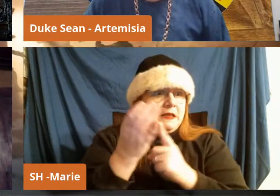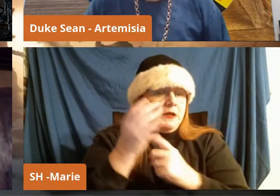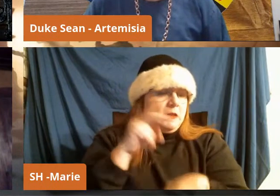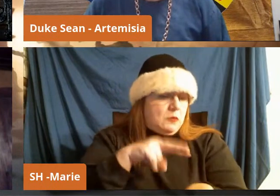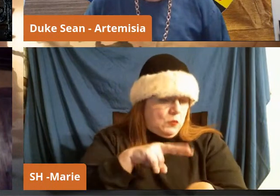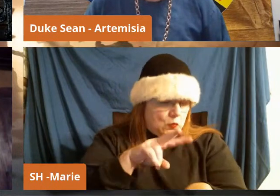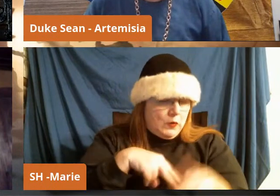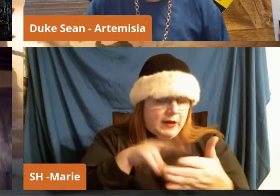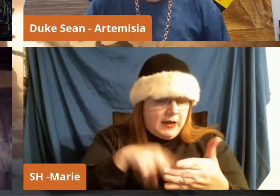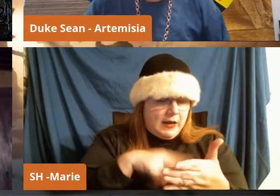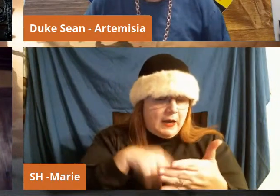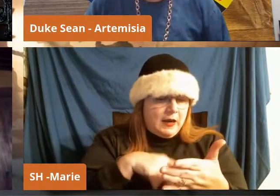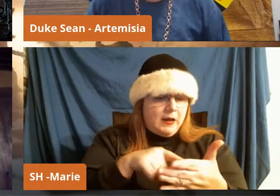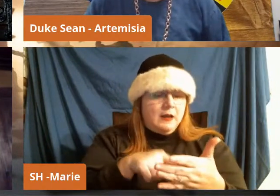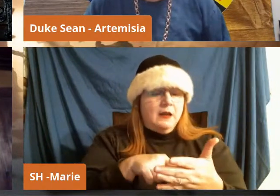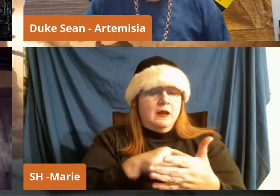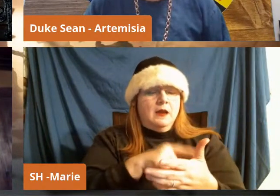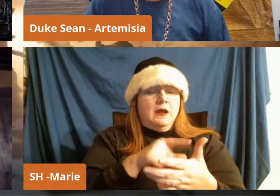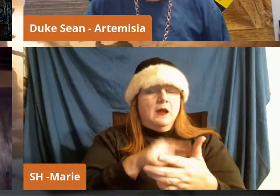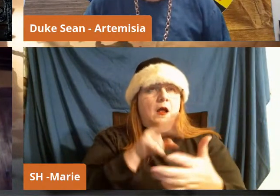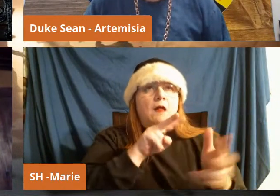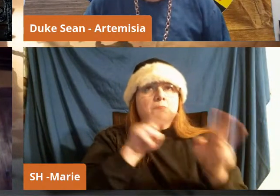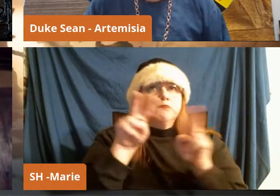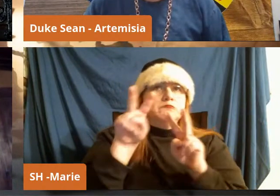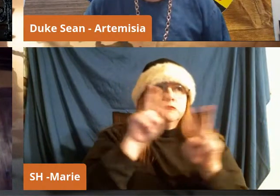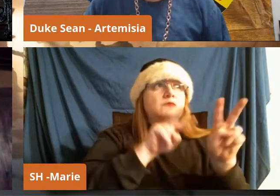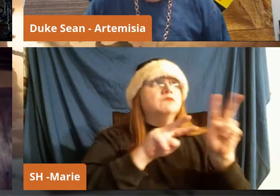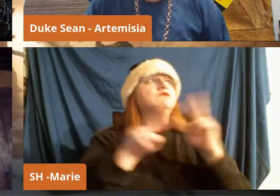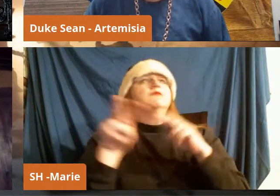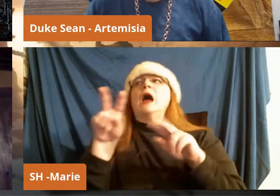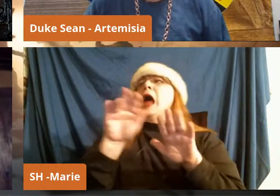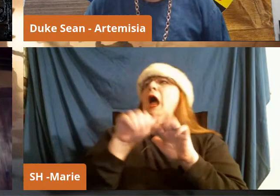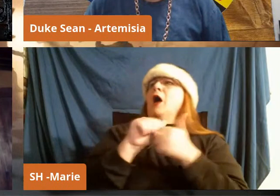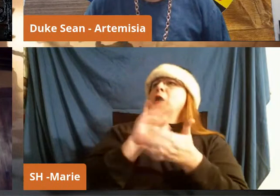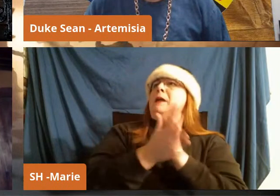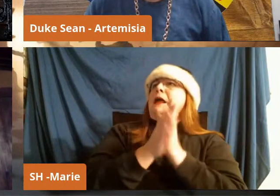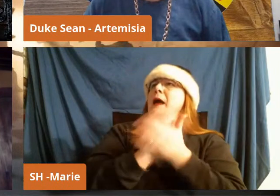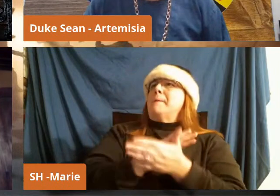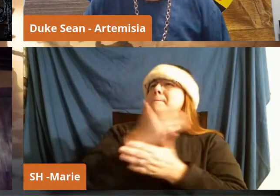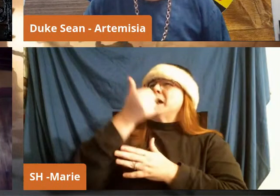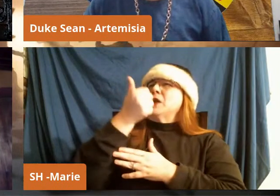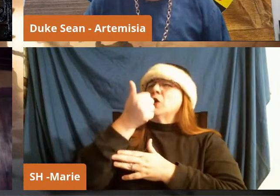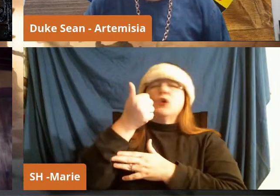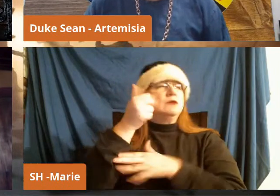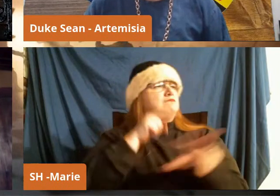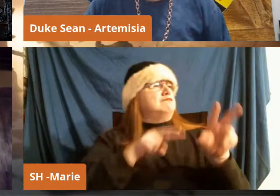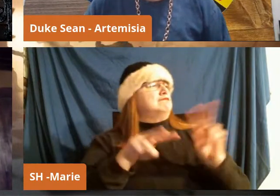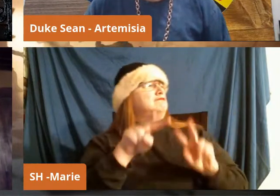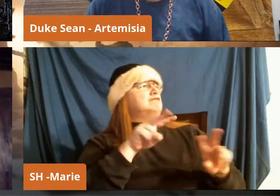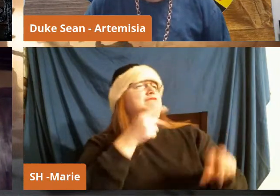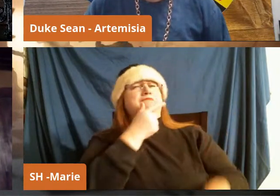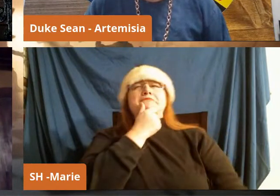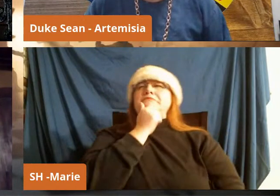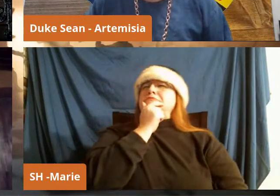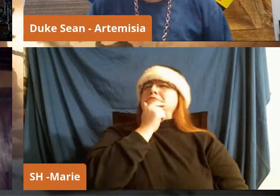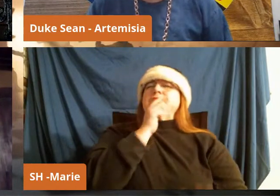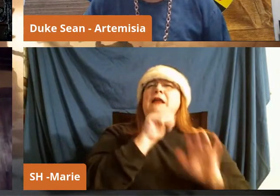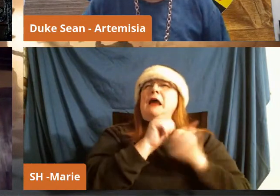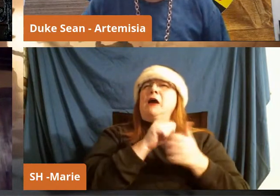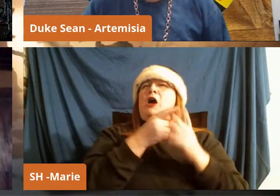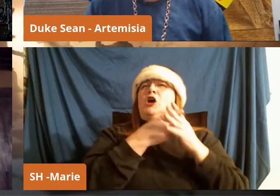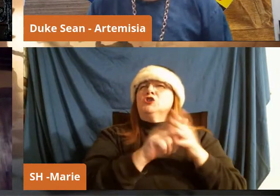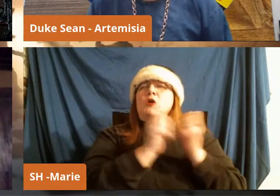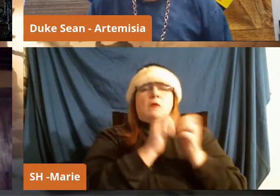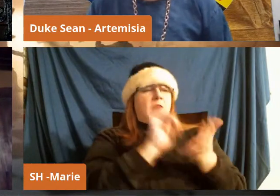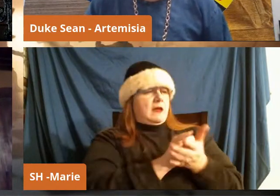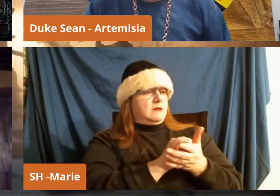Right. You're going to look at the things you have around you and say, how can I make this better? How can I, I started with